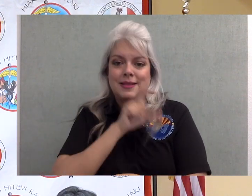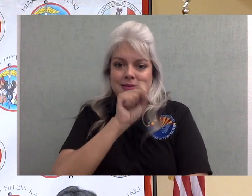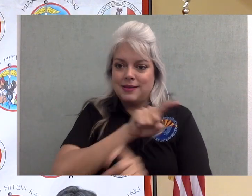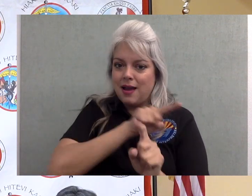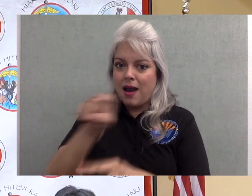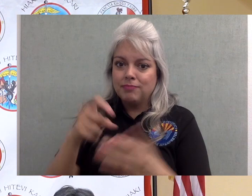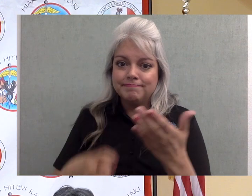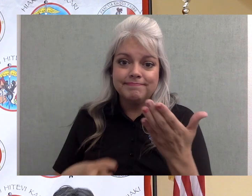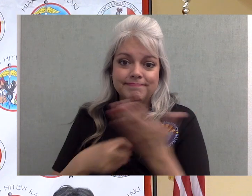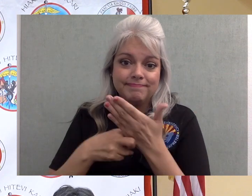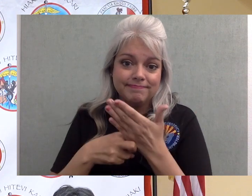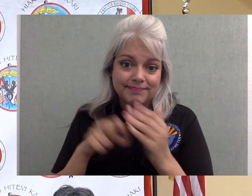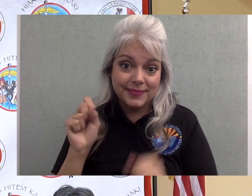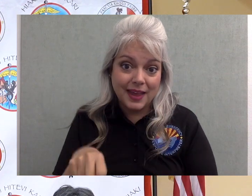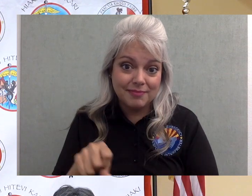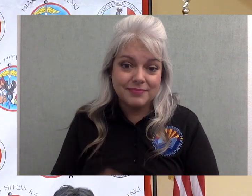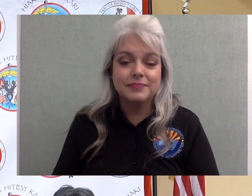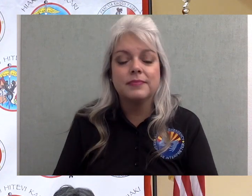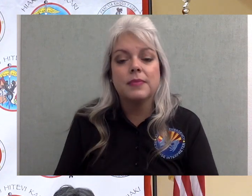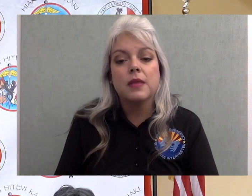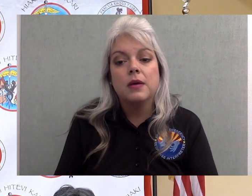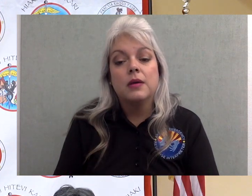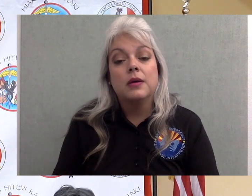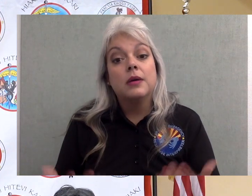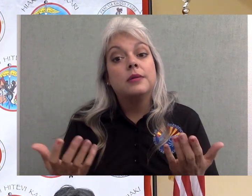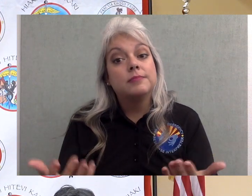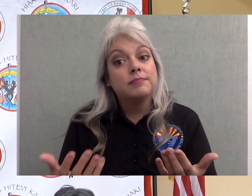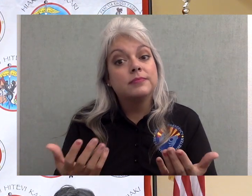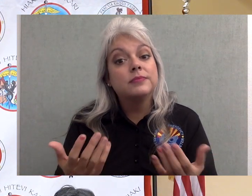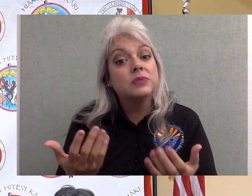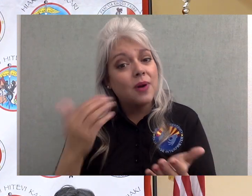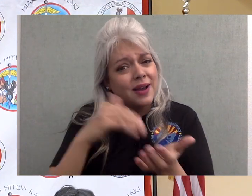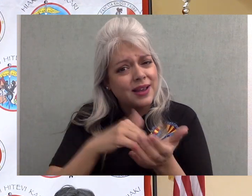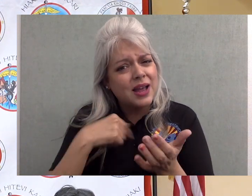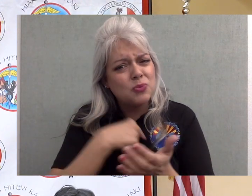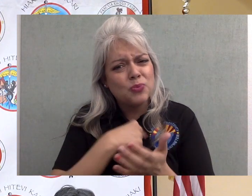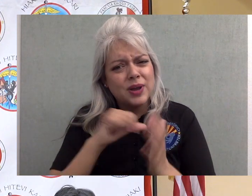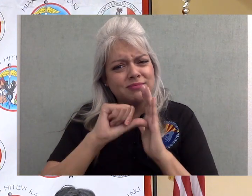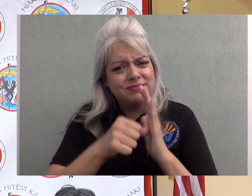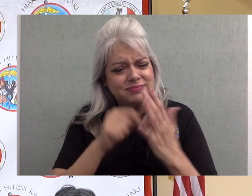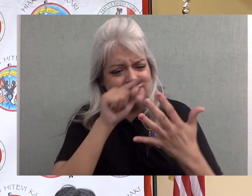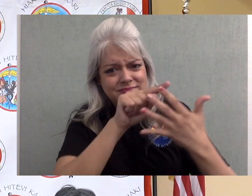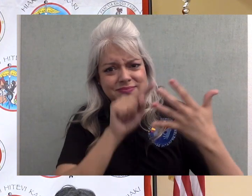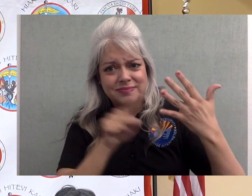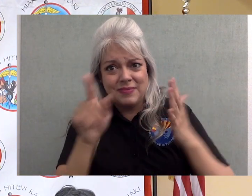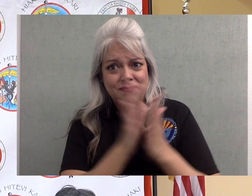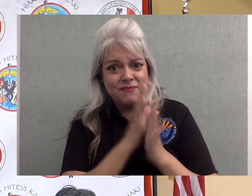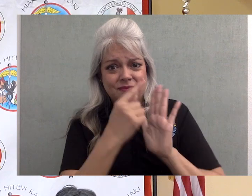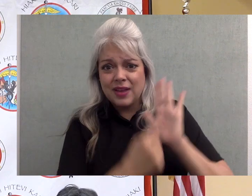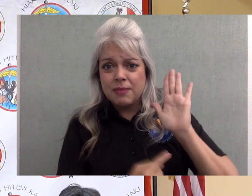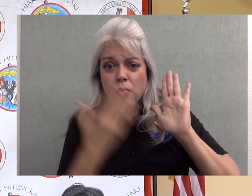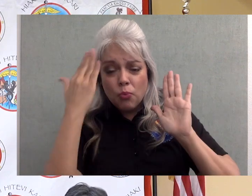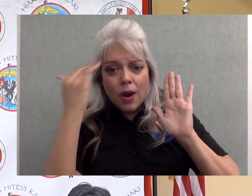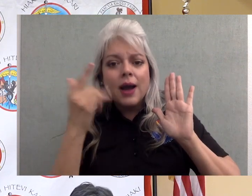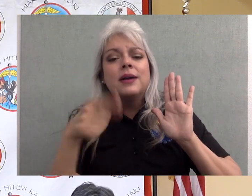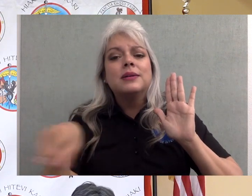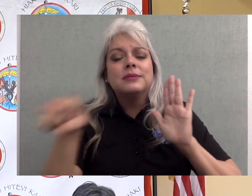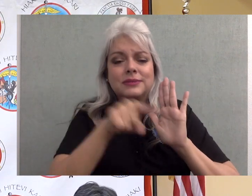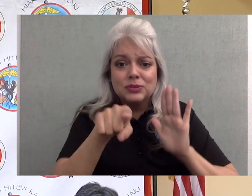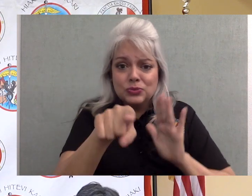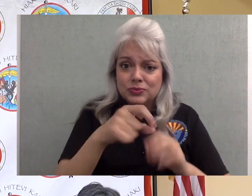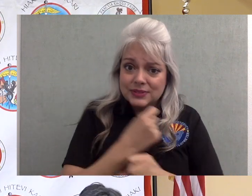please remember, all these things have been implemented to keep you safe, to keep your co-workers